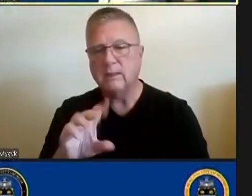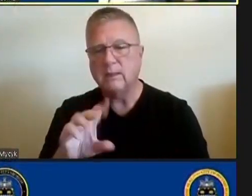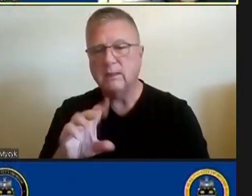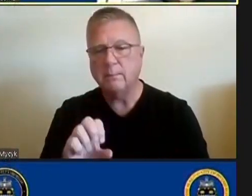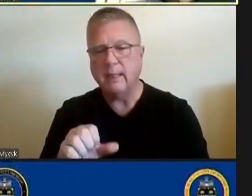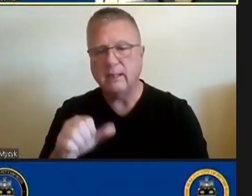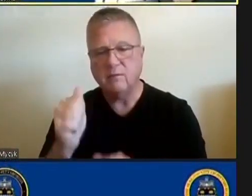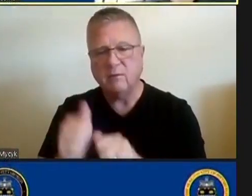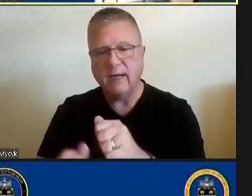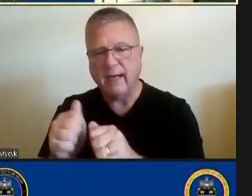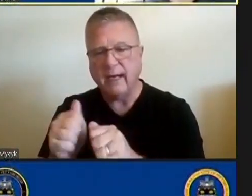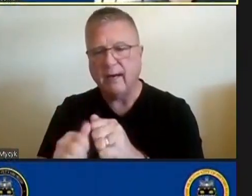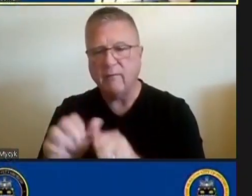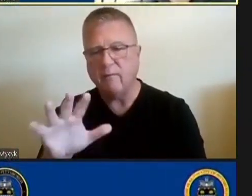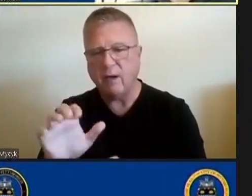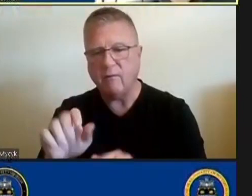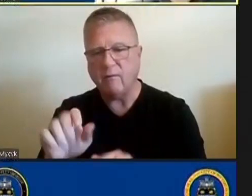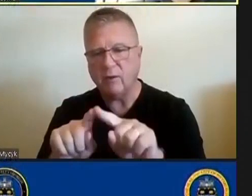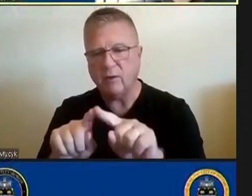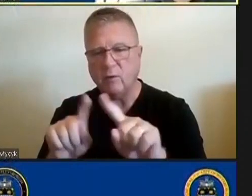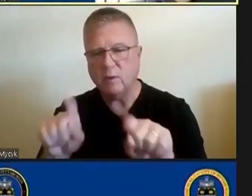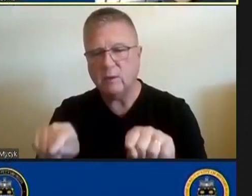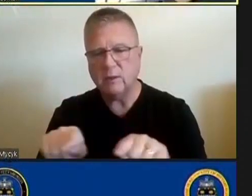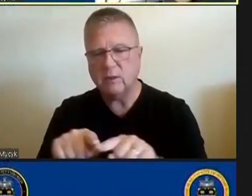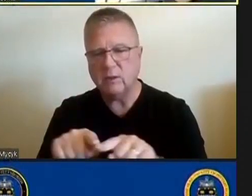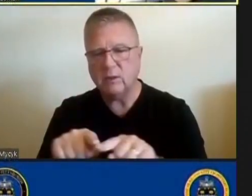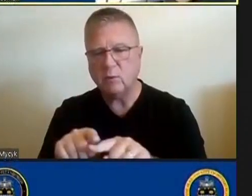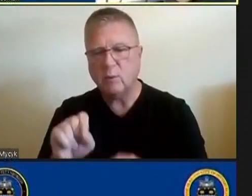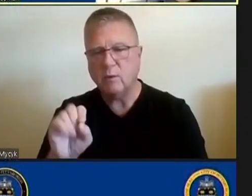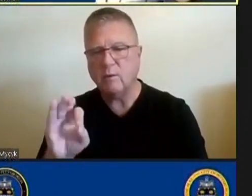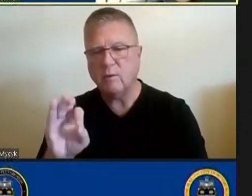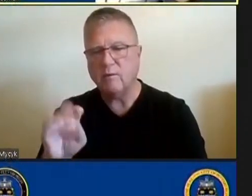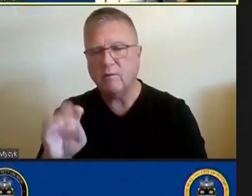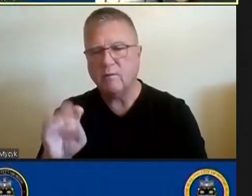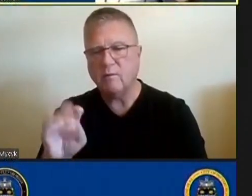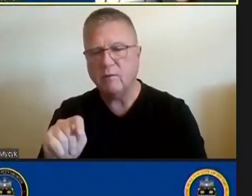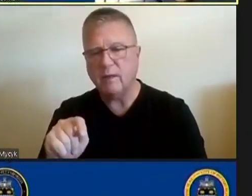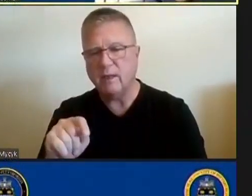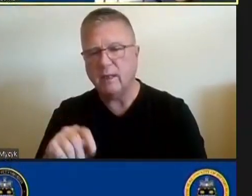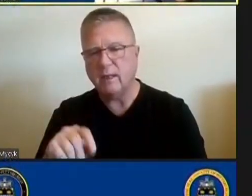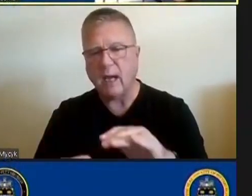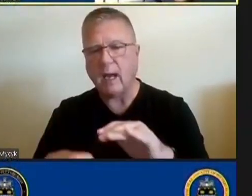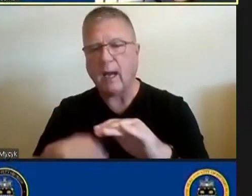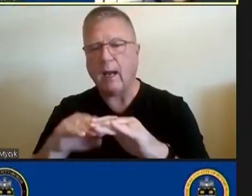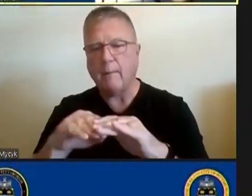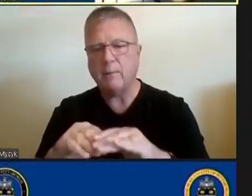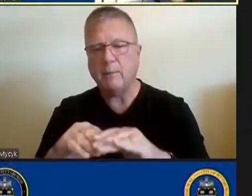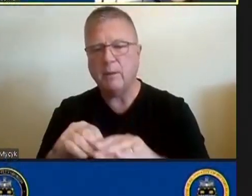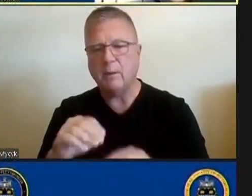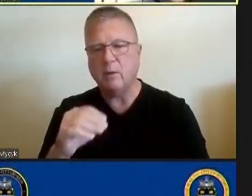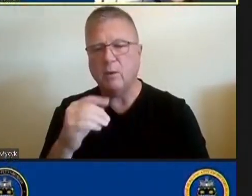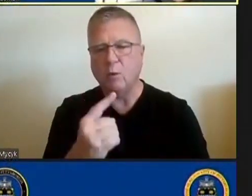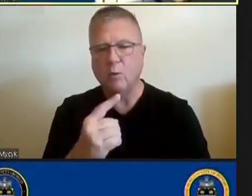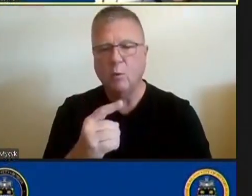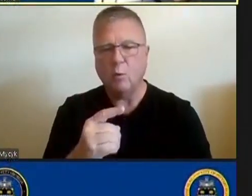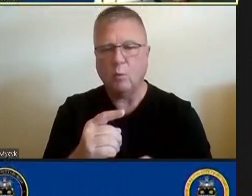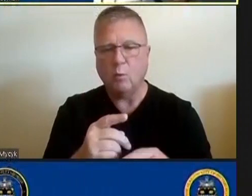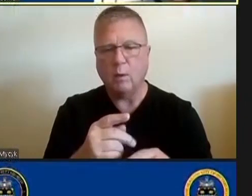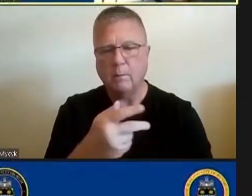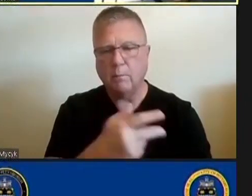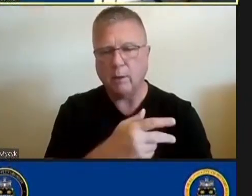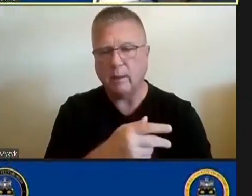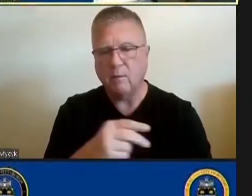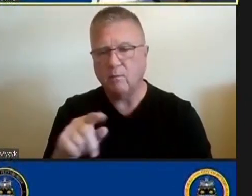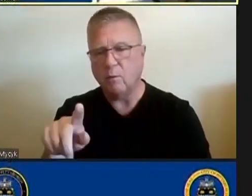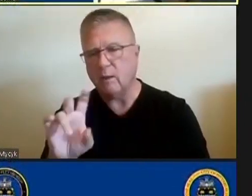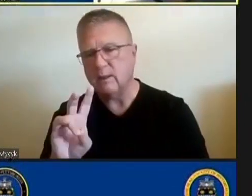feet and a maximum of 1 per 175 square feet. And restaurants would be 1